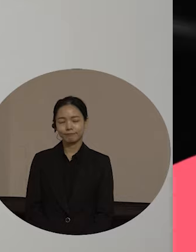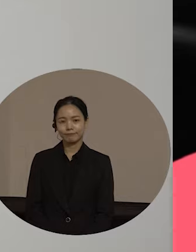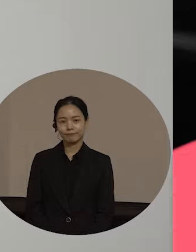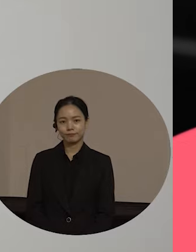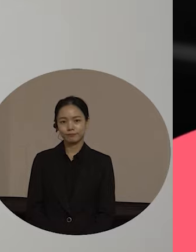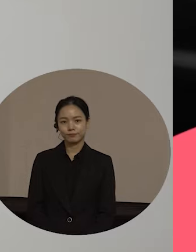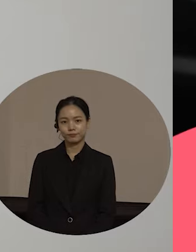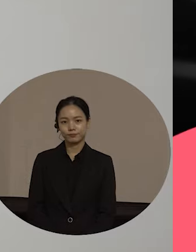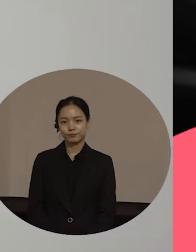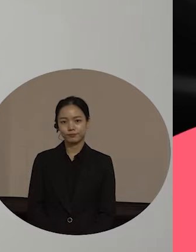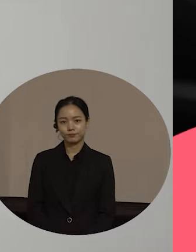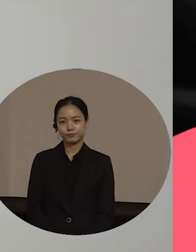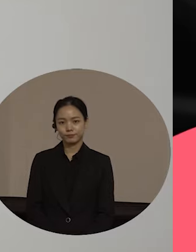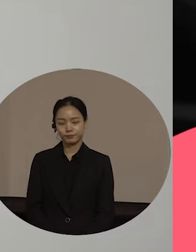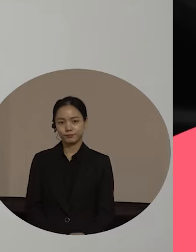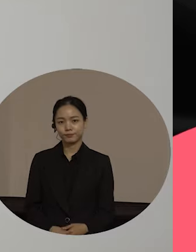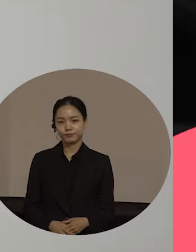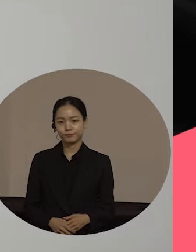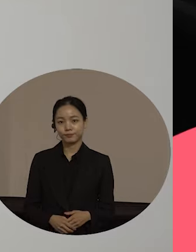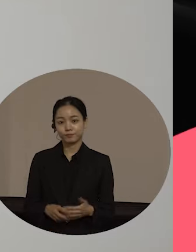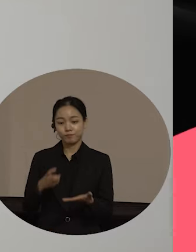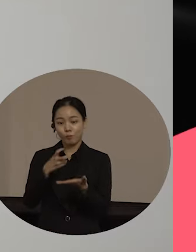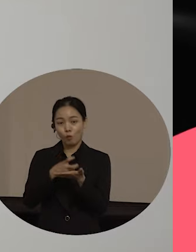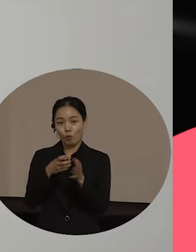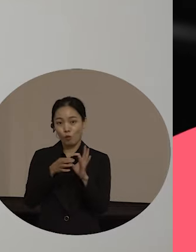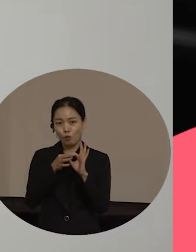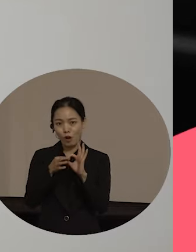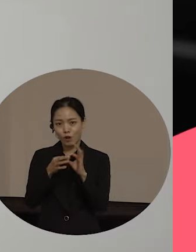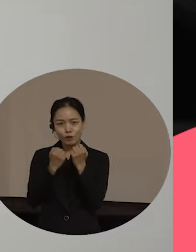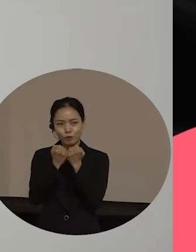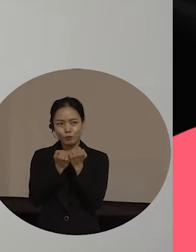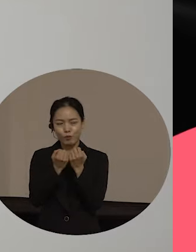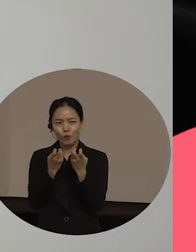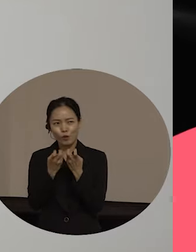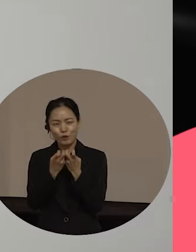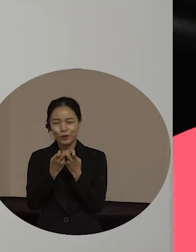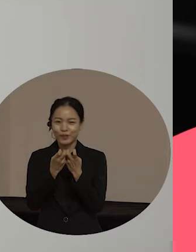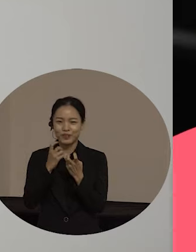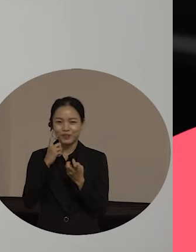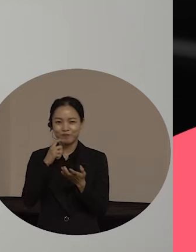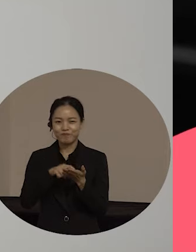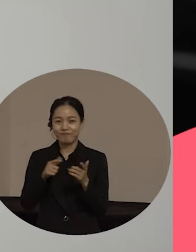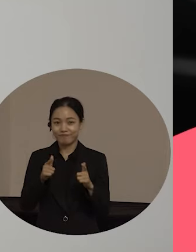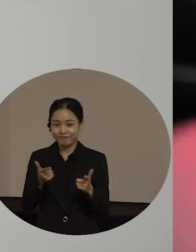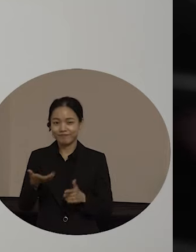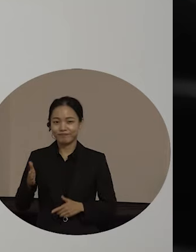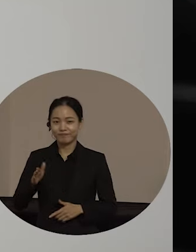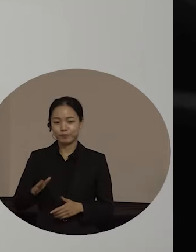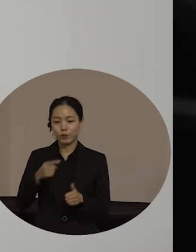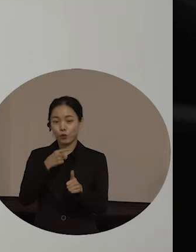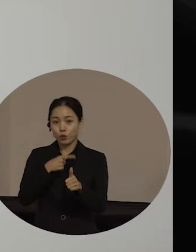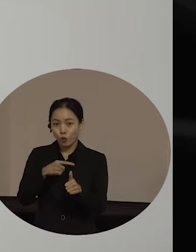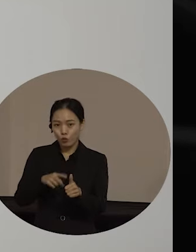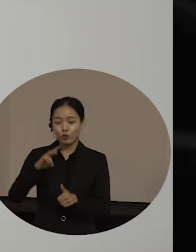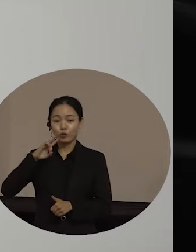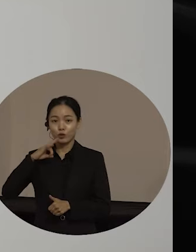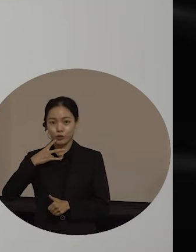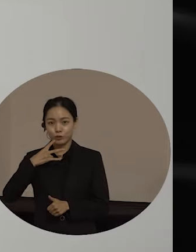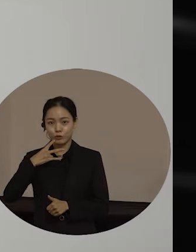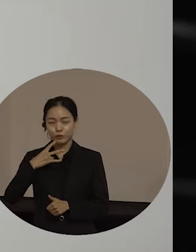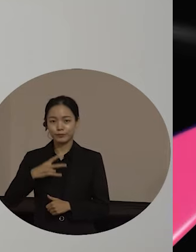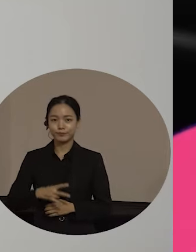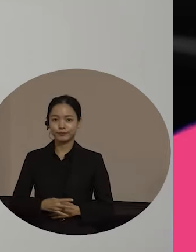written that the municipalities should enhance the cultural life and arts education and so on. So